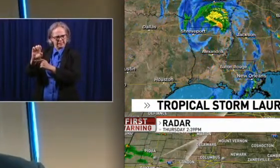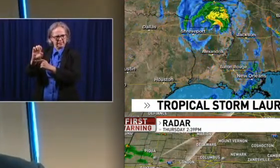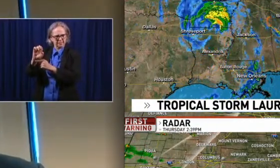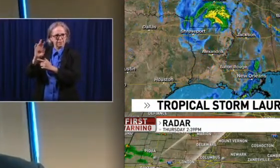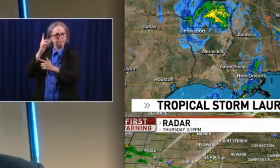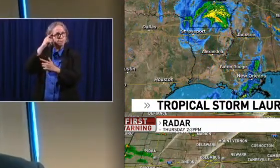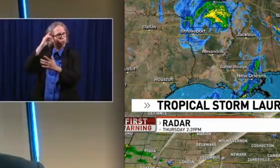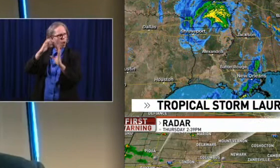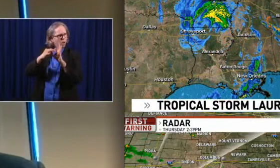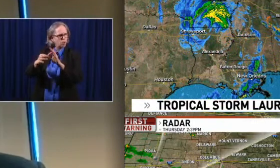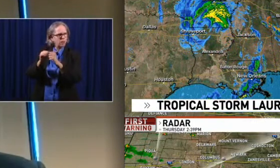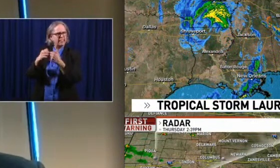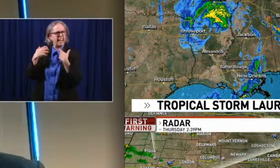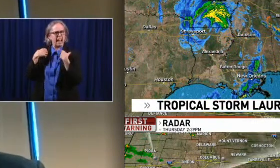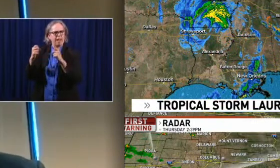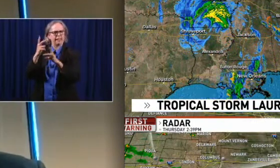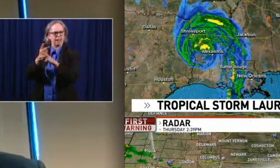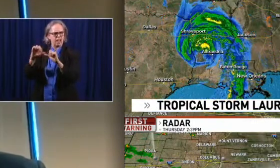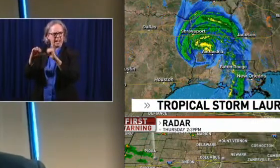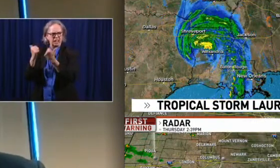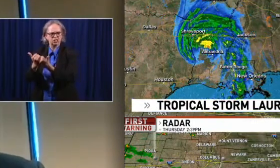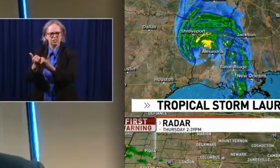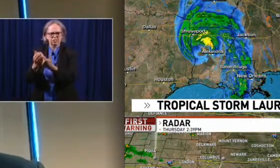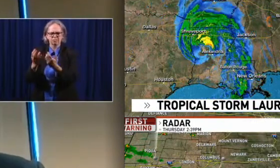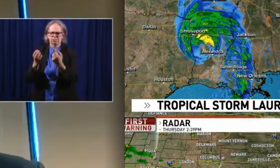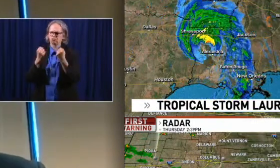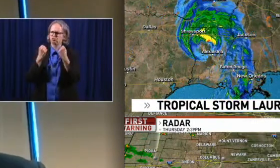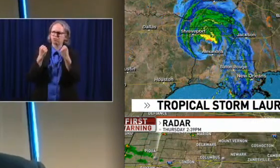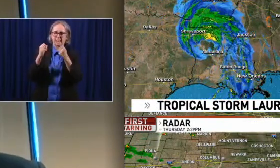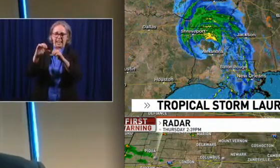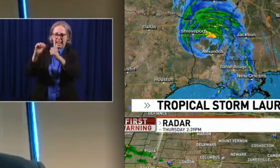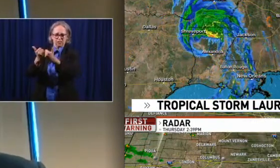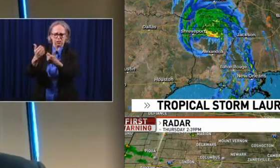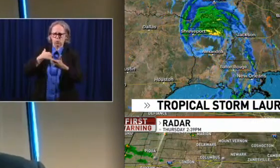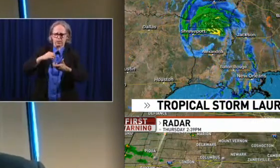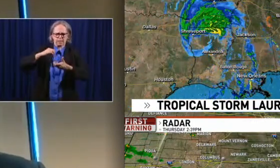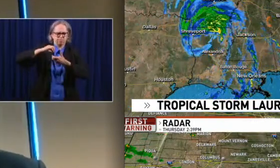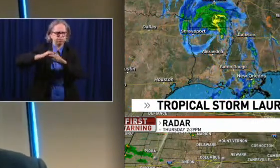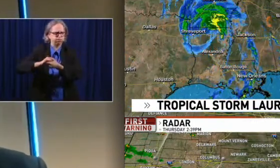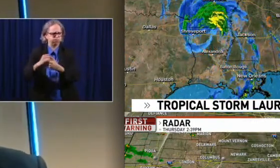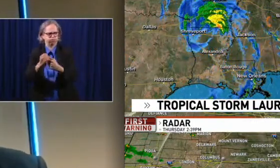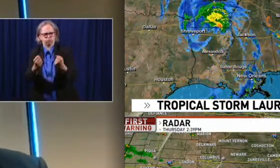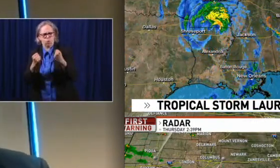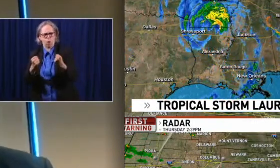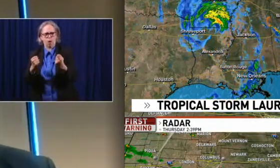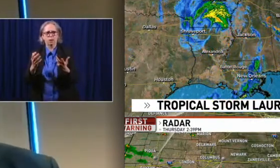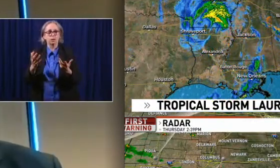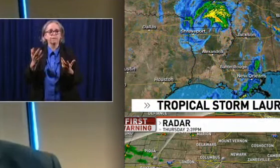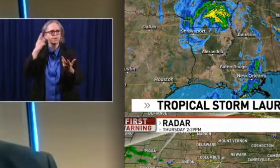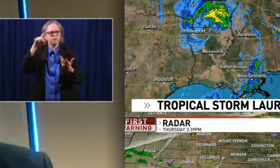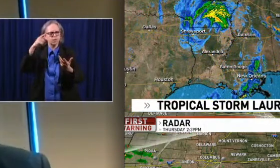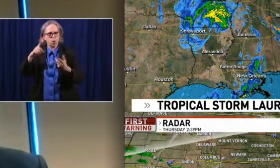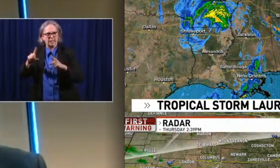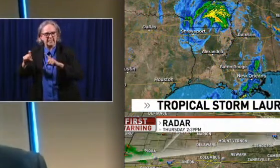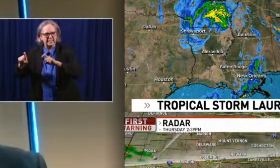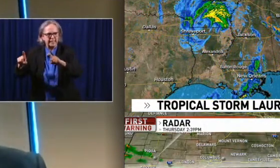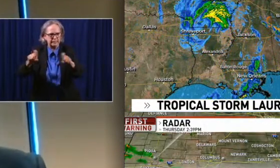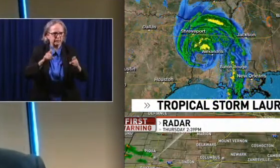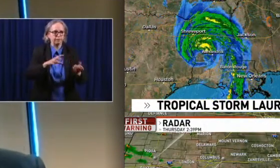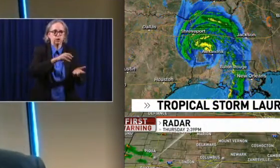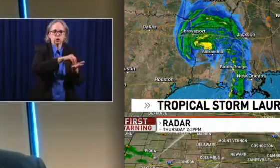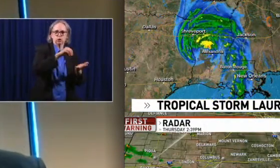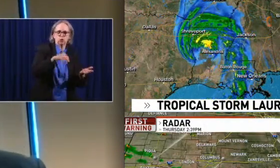and faculty and individuals in the community benefit from testing. And in fact, that's going on right now at